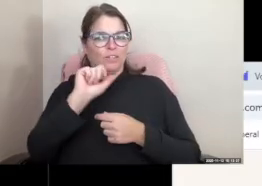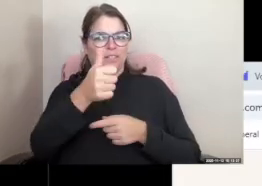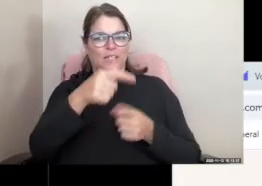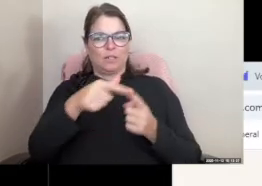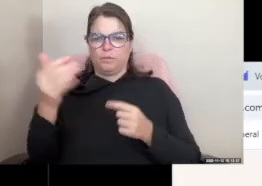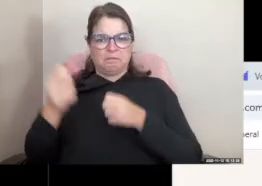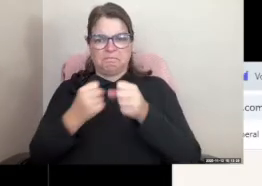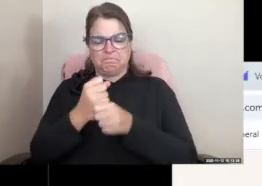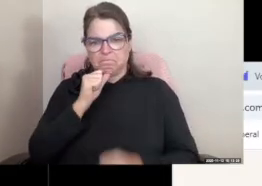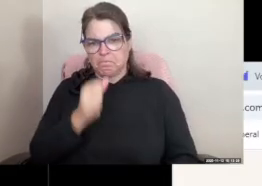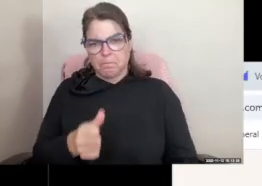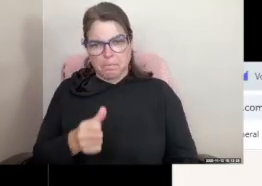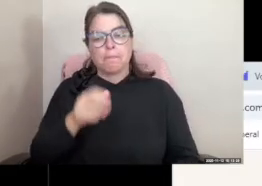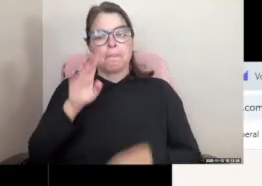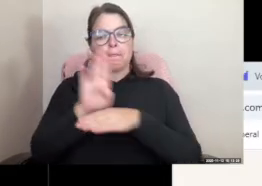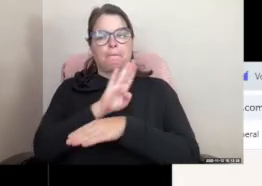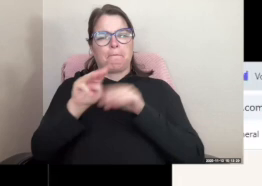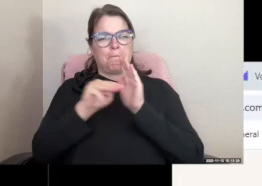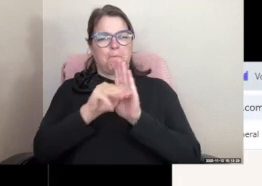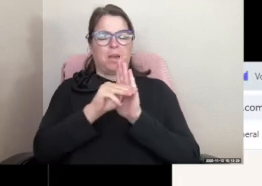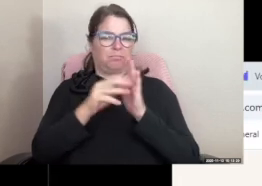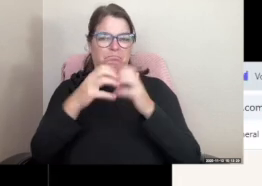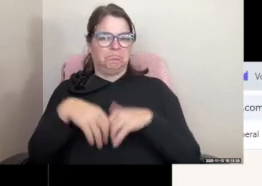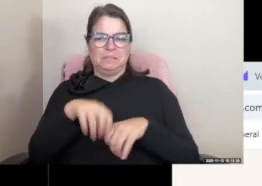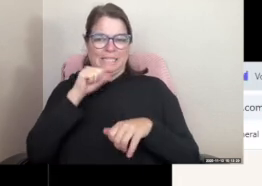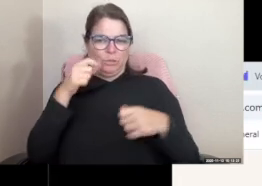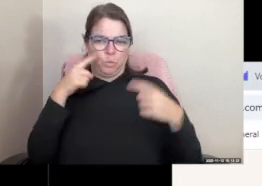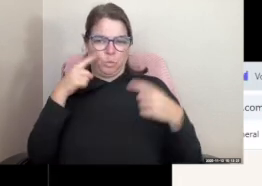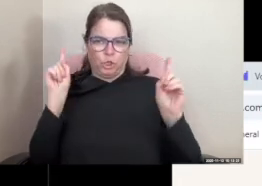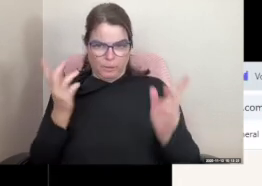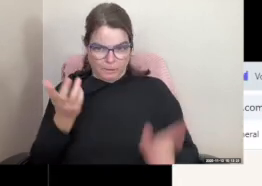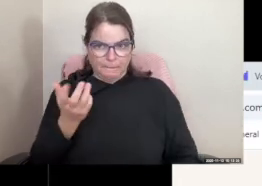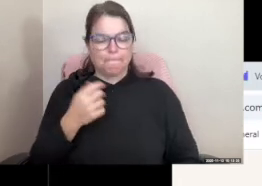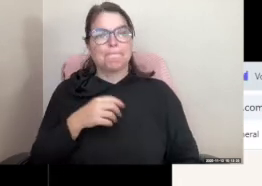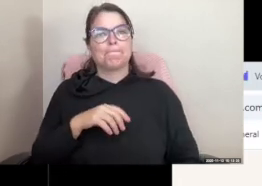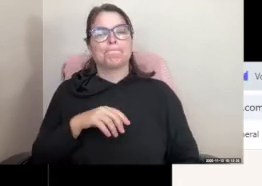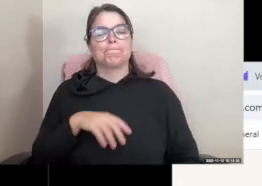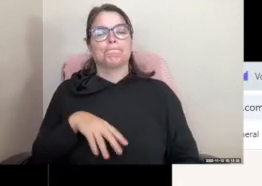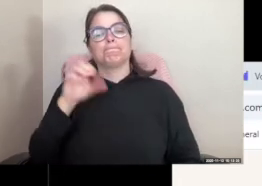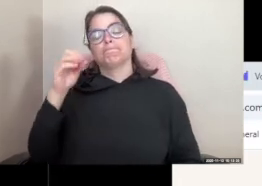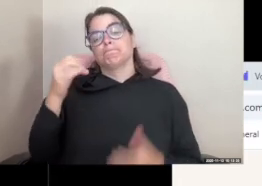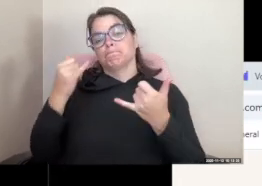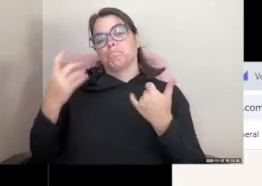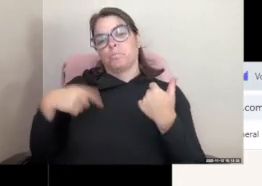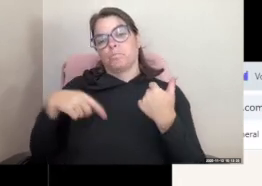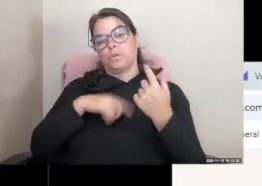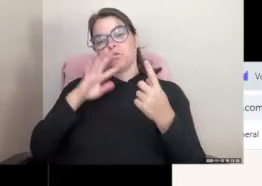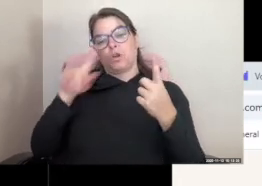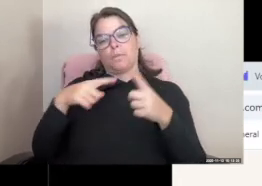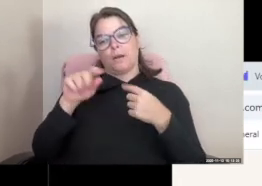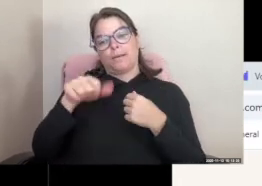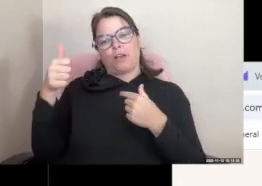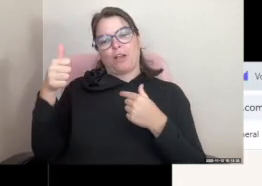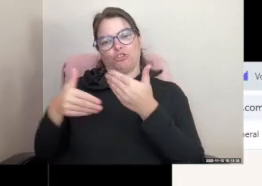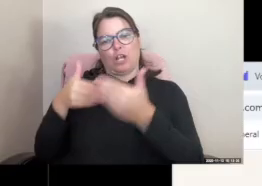hybrids. And we came to find out that the typical payback period was like 10 to 15 years. But